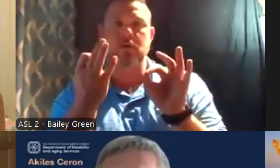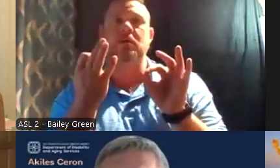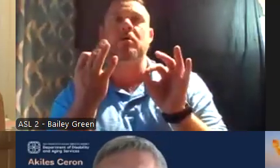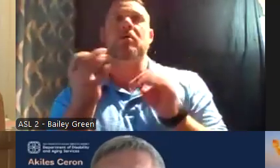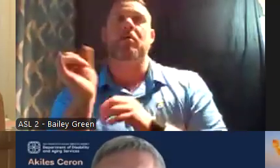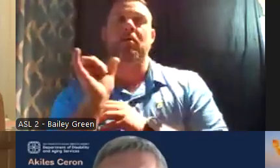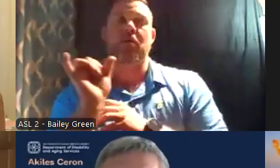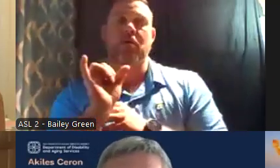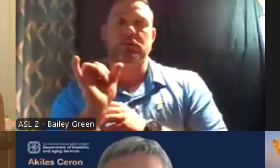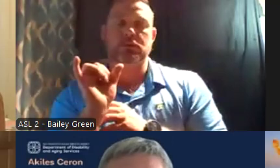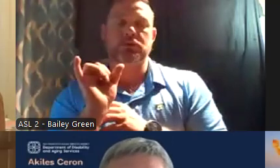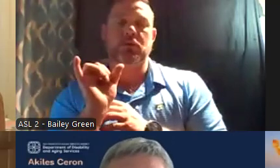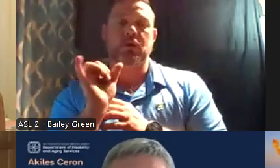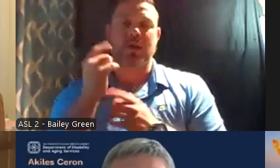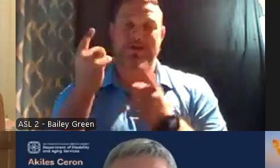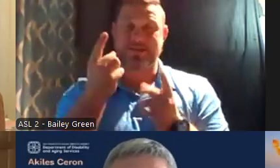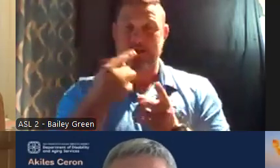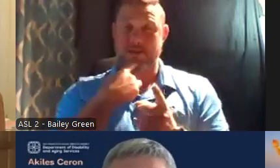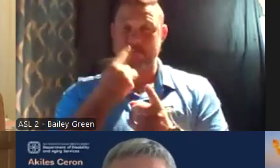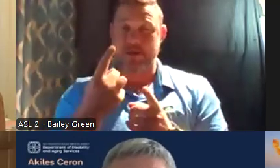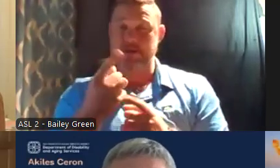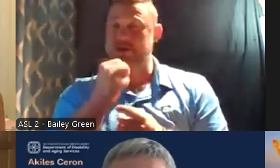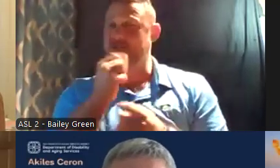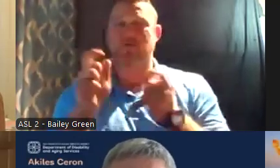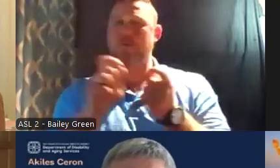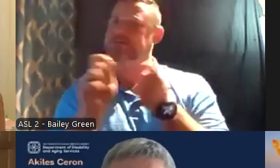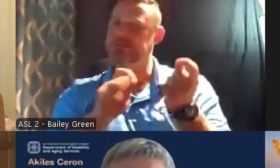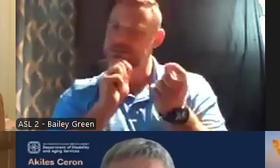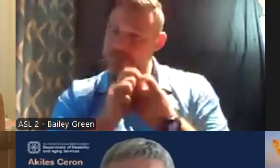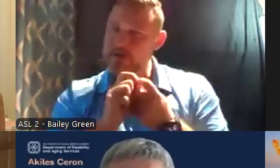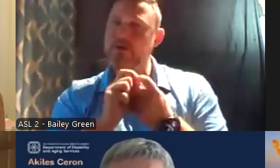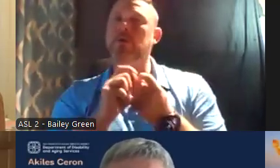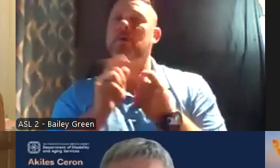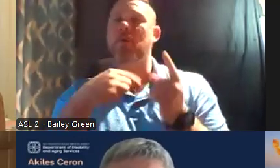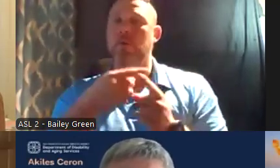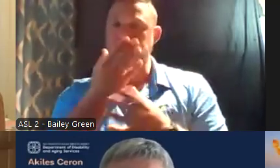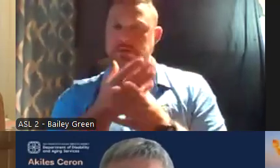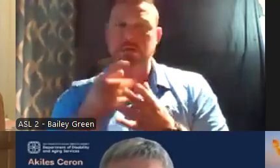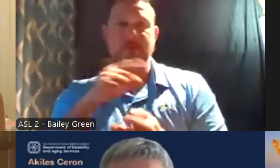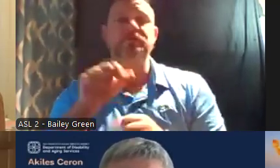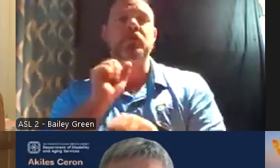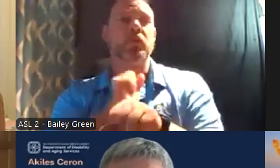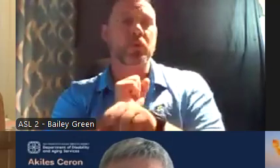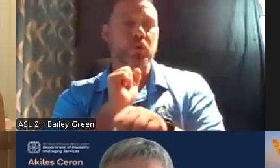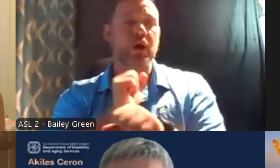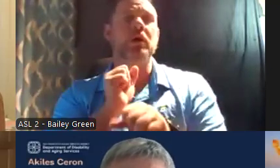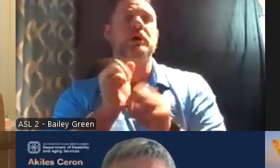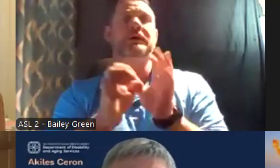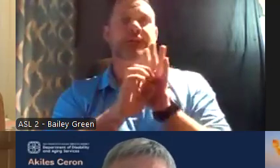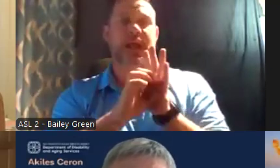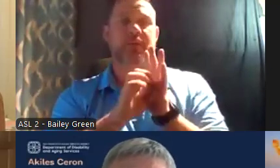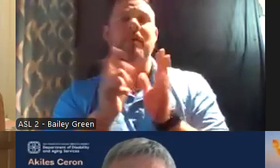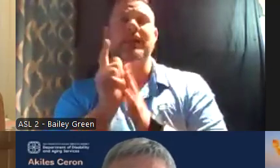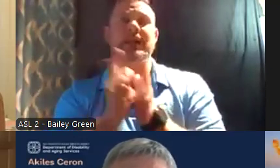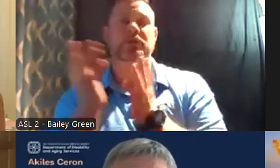Also, I think, as you said, we're not always as explicit because a lot of times when some of us are doing the work, for example, in our legal services, we